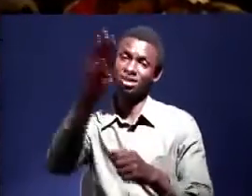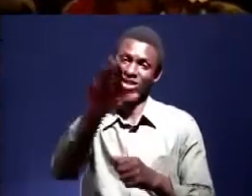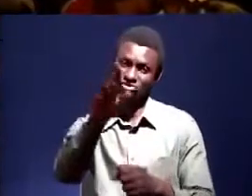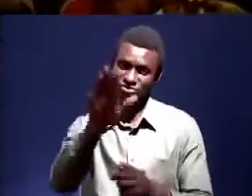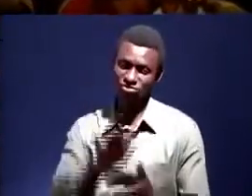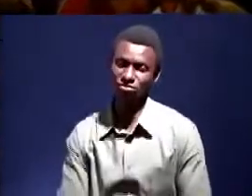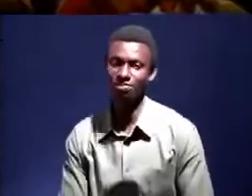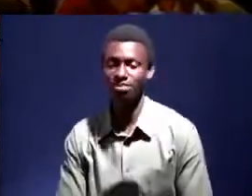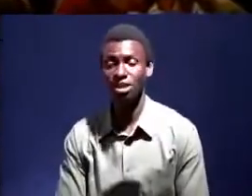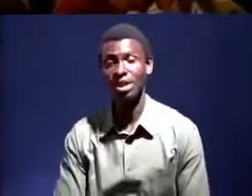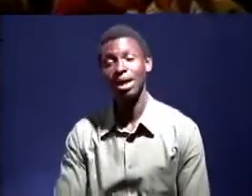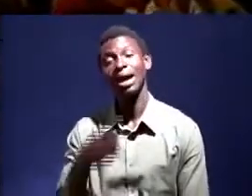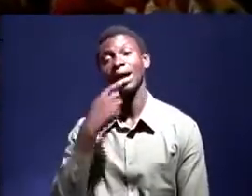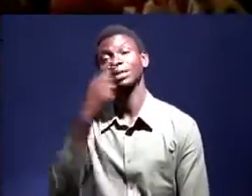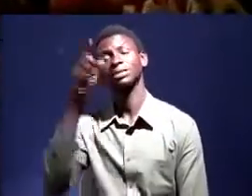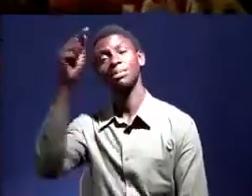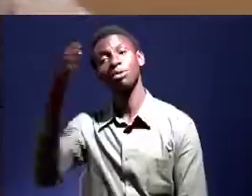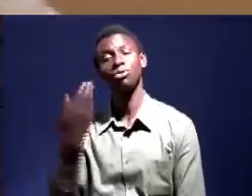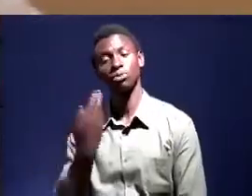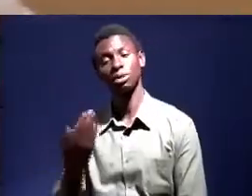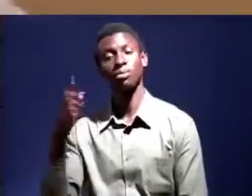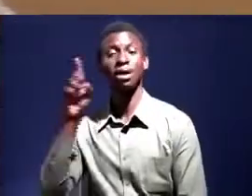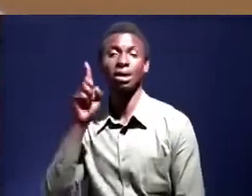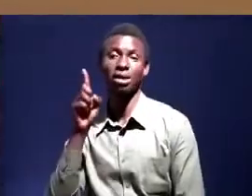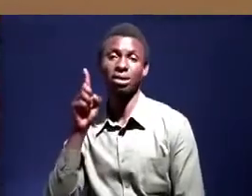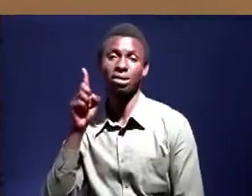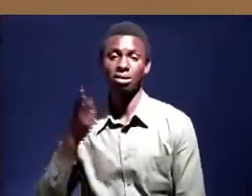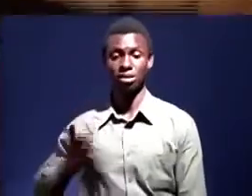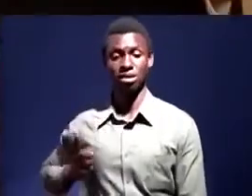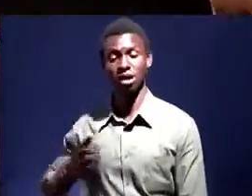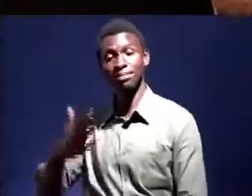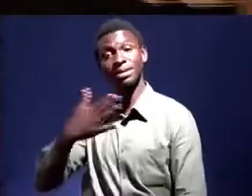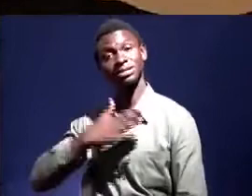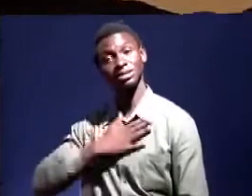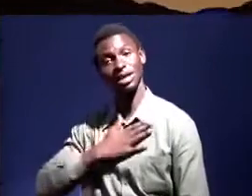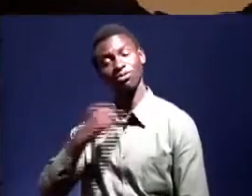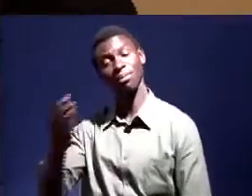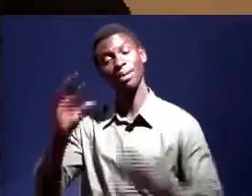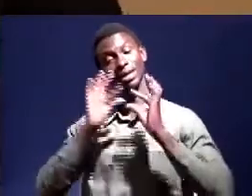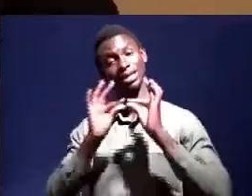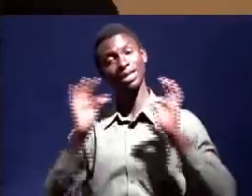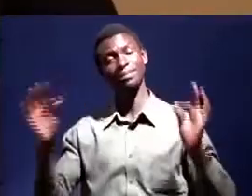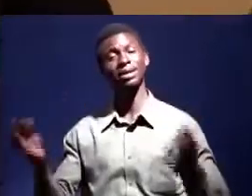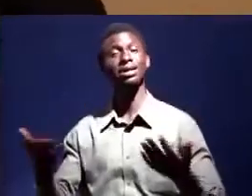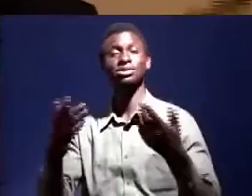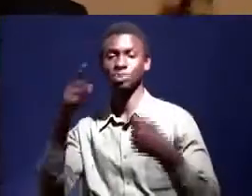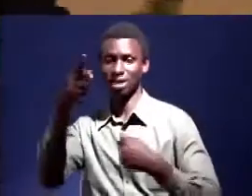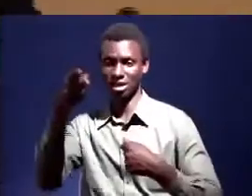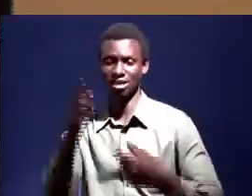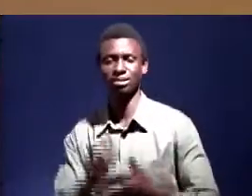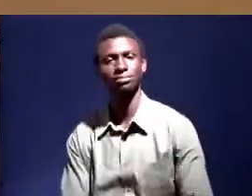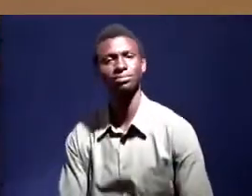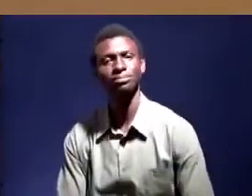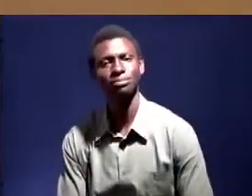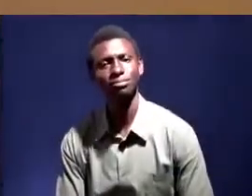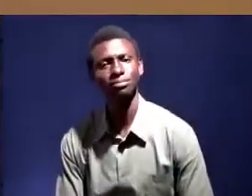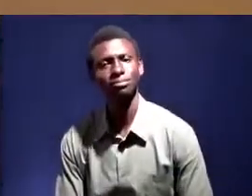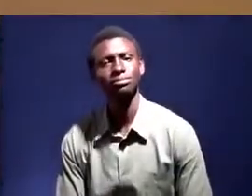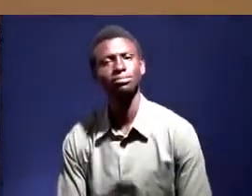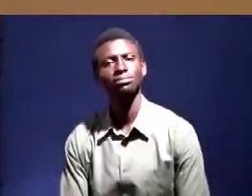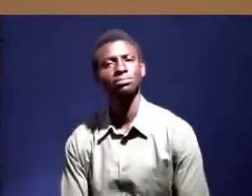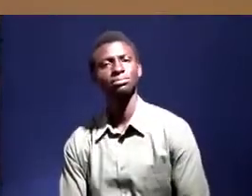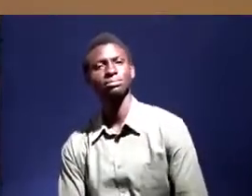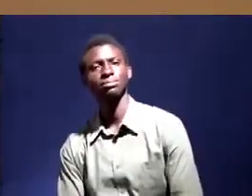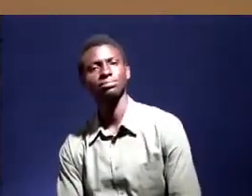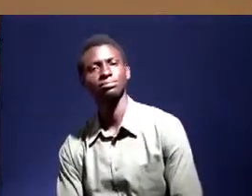daughter in whom I'm well pleased. And when hundreds of you walk into the water of baptism next